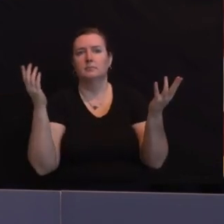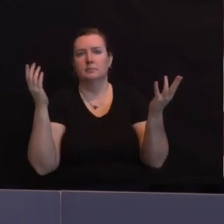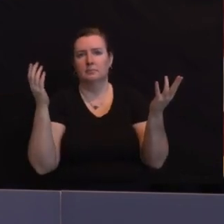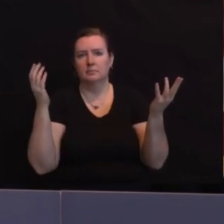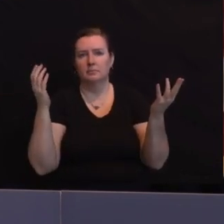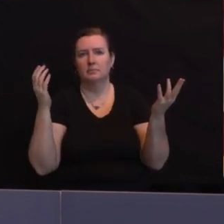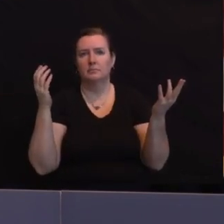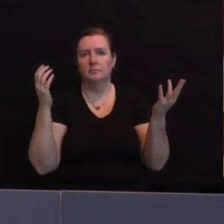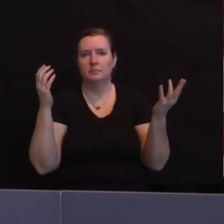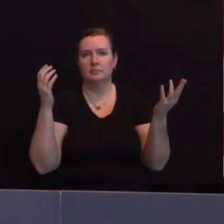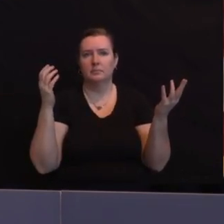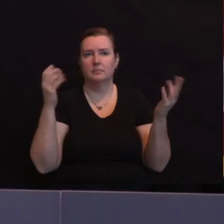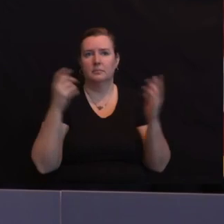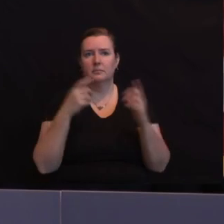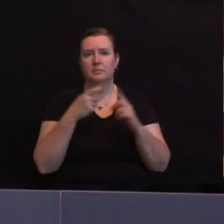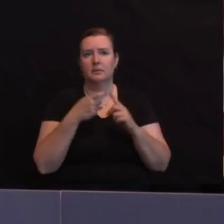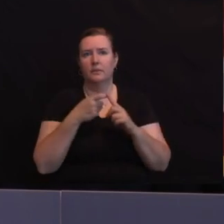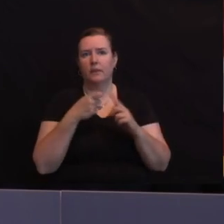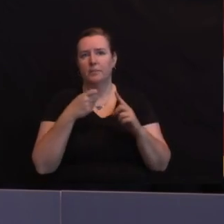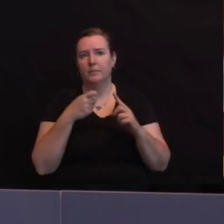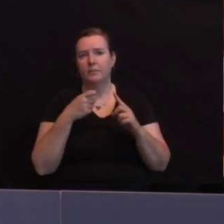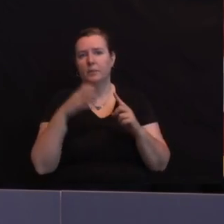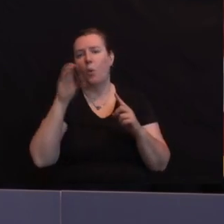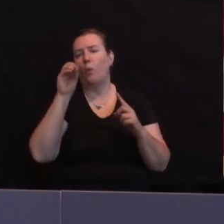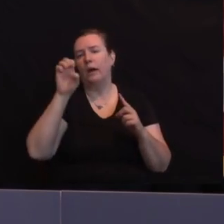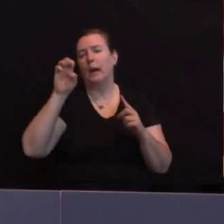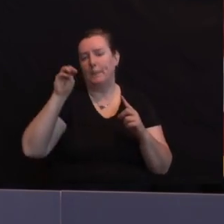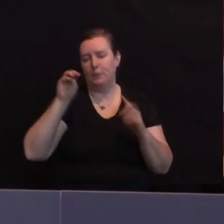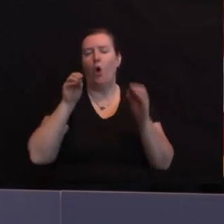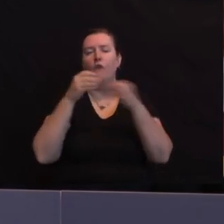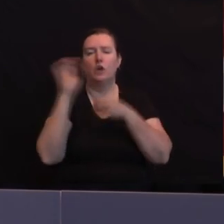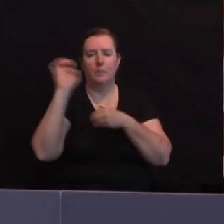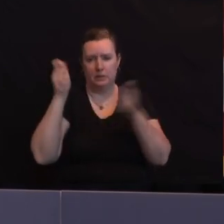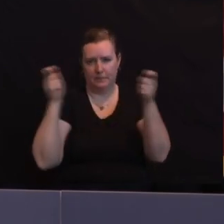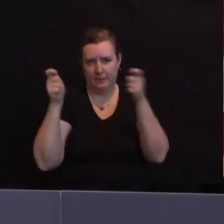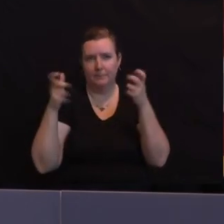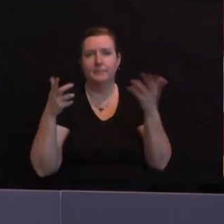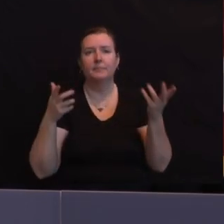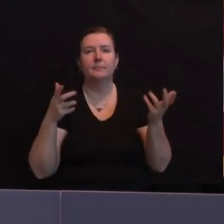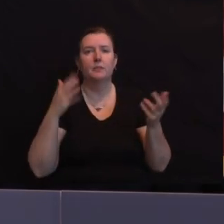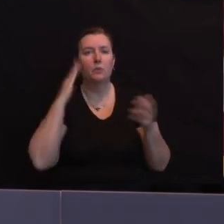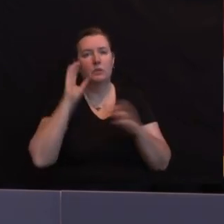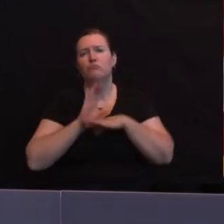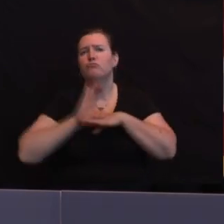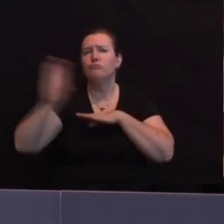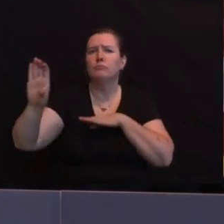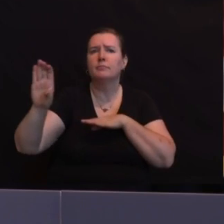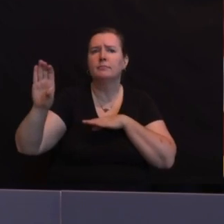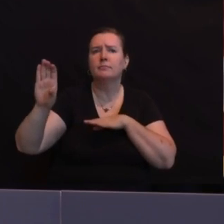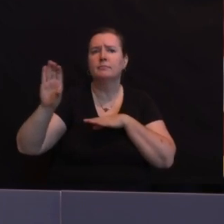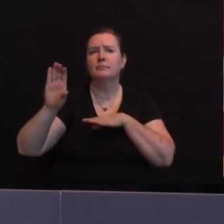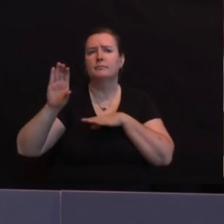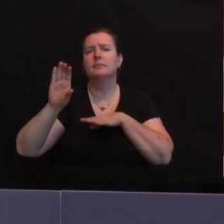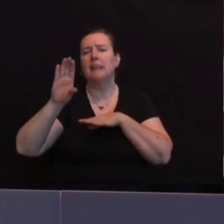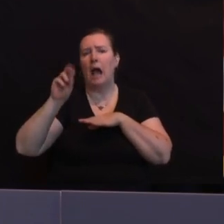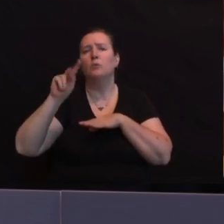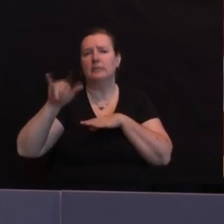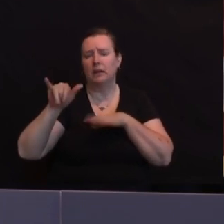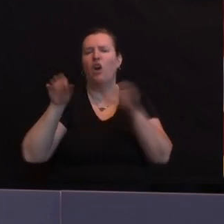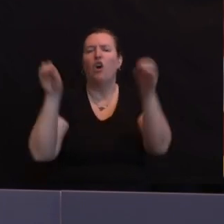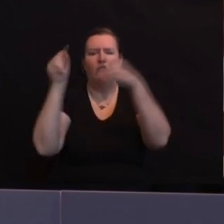the State Office of Emergency Management, and will also be distributed to county offices of emergency management for pickup by schools.